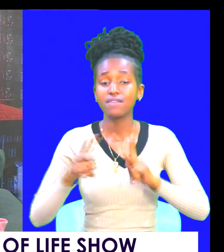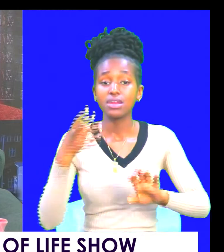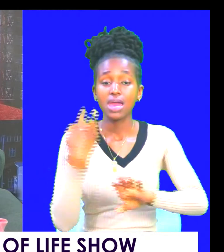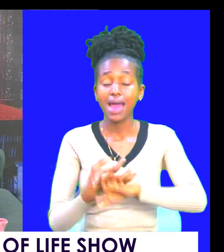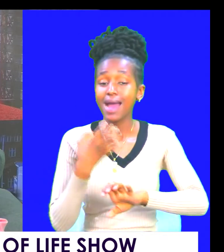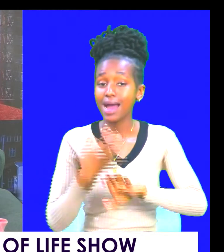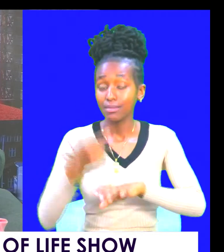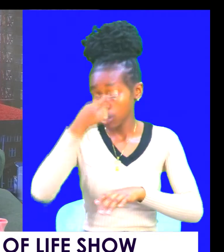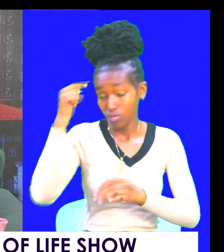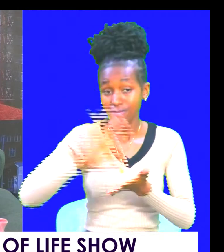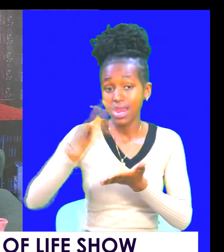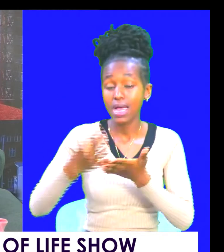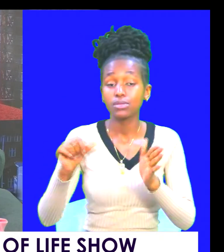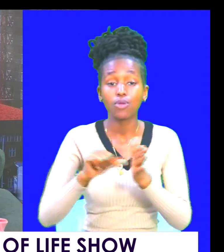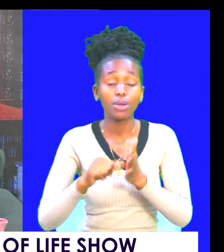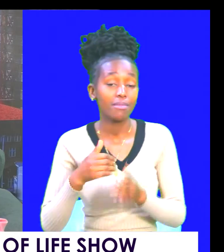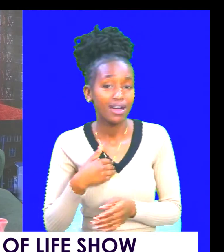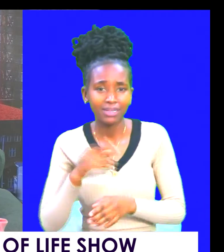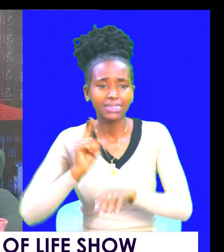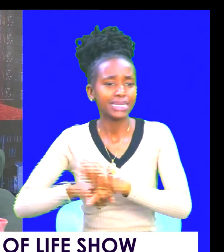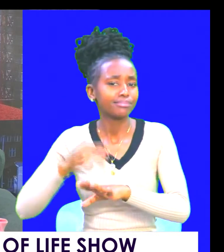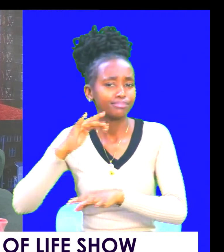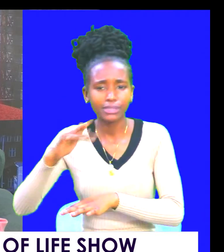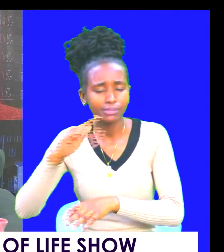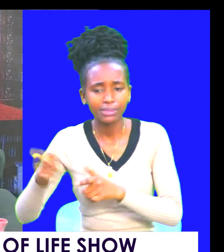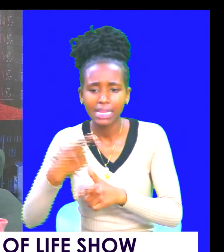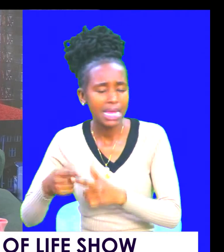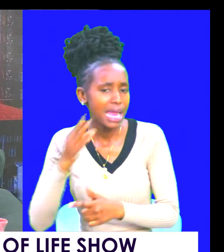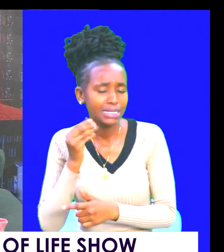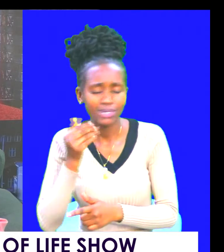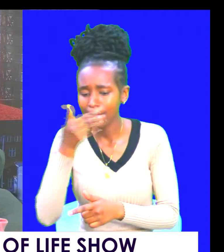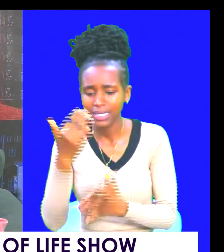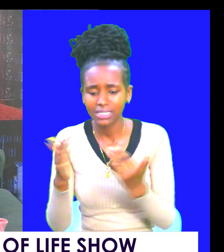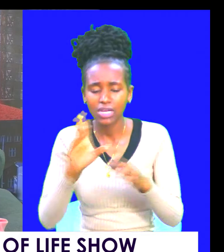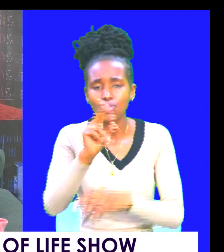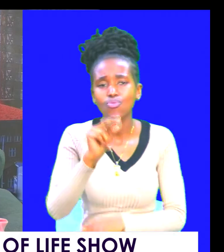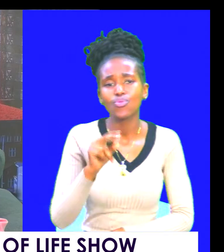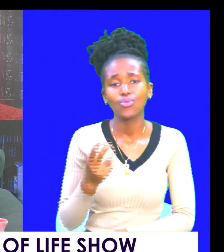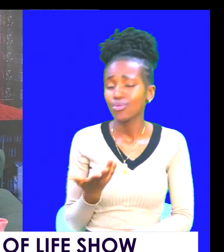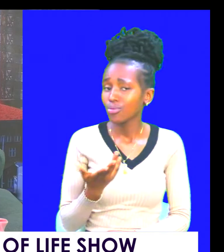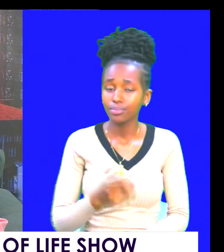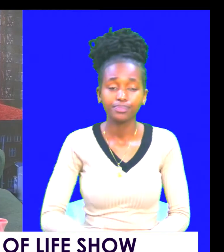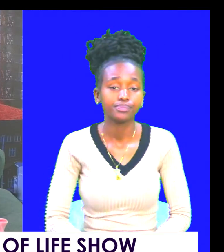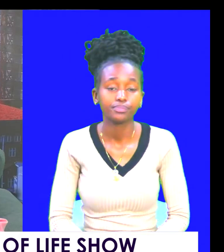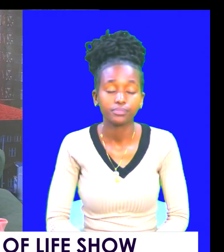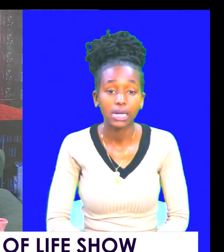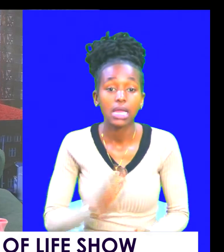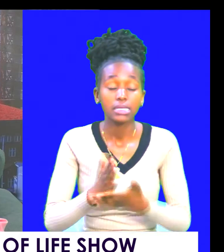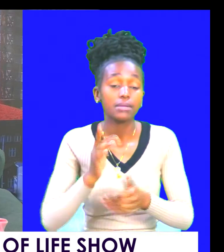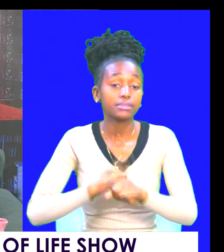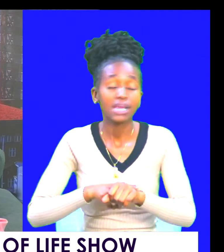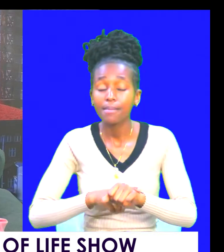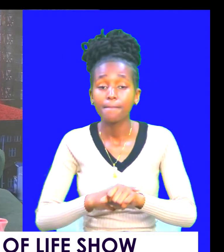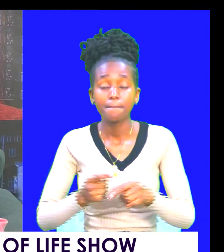finances even as I'm talking to you. You are not experiencing the very best financially. I may be talking to you and